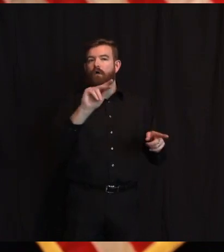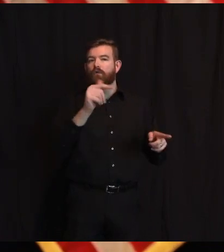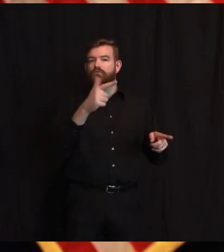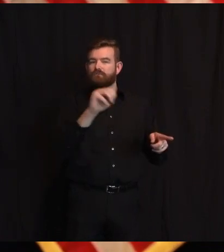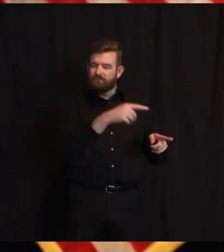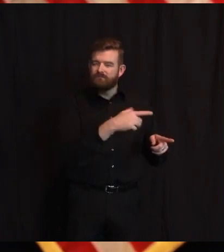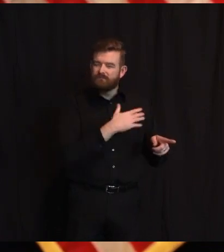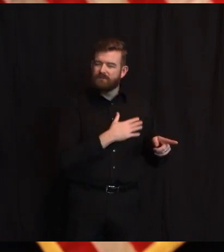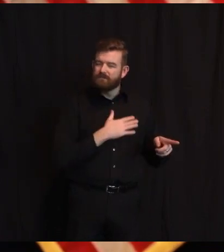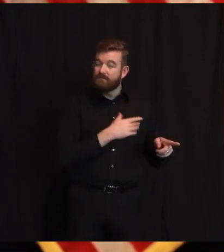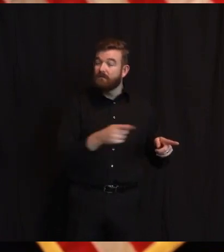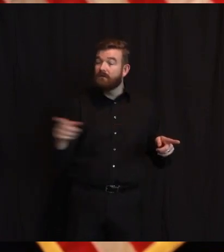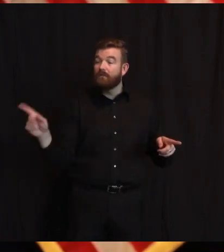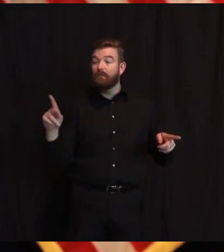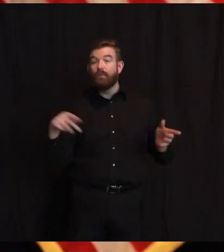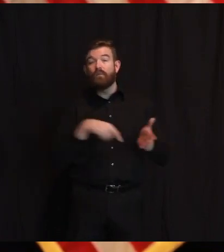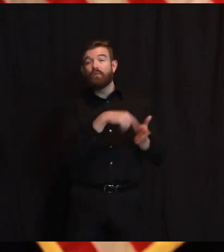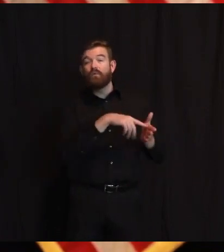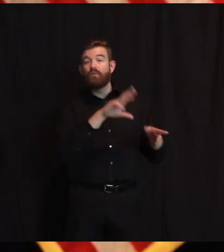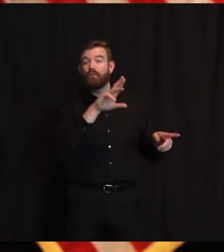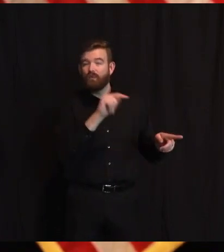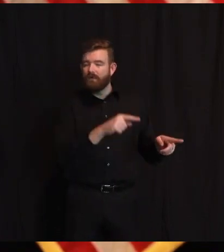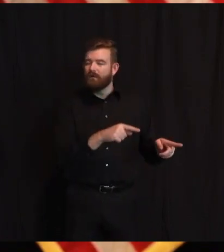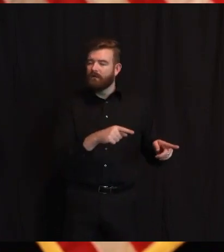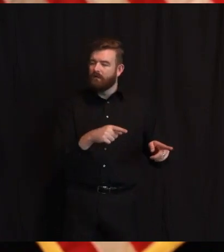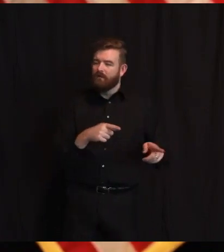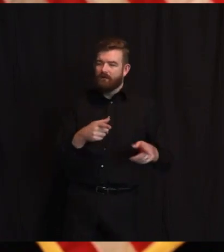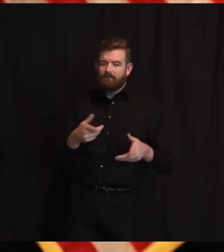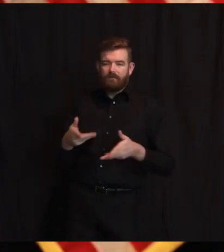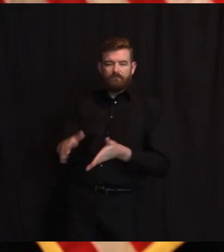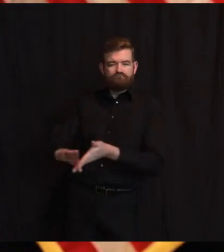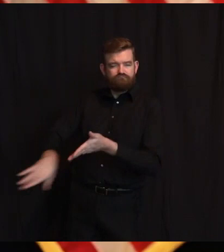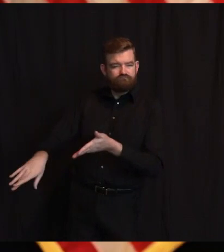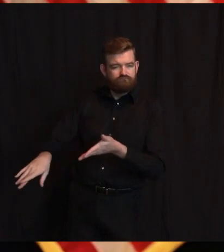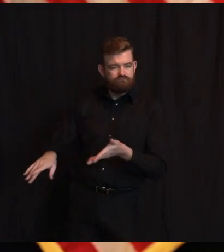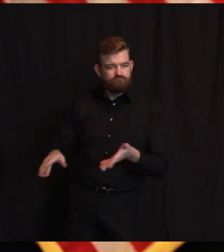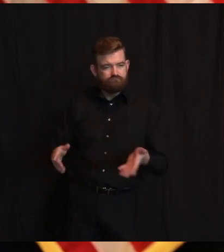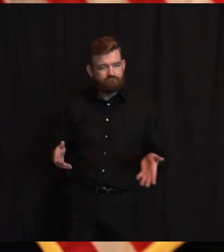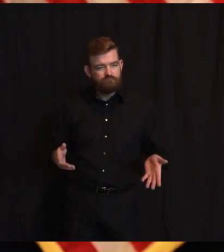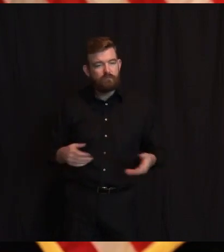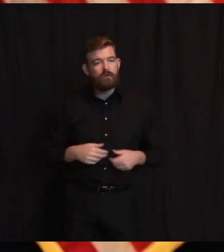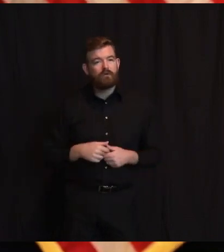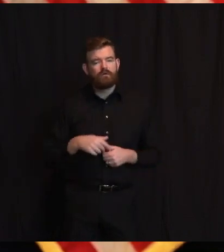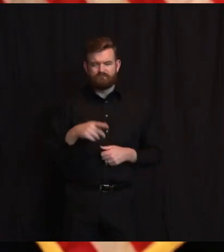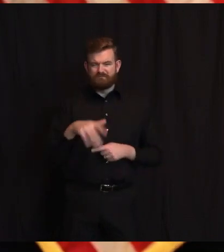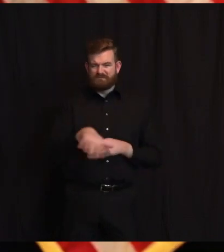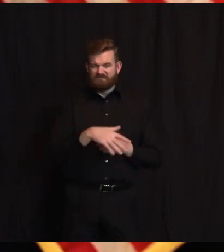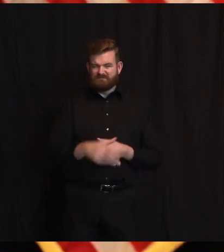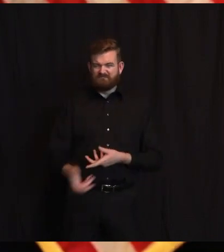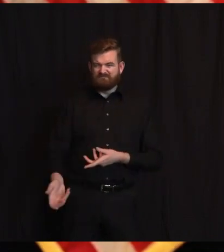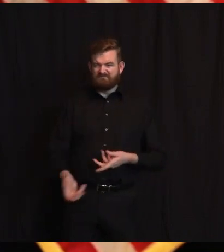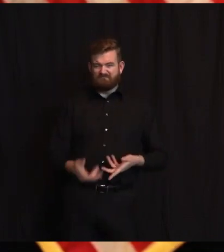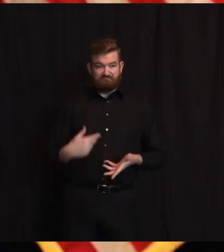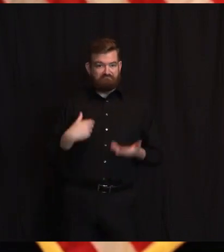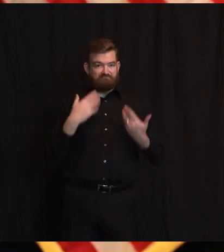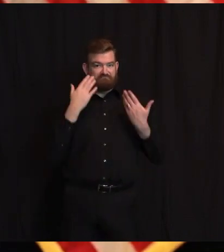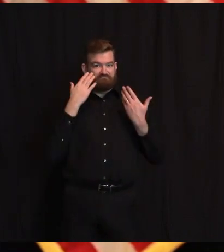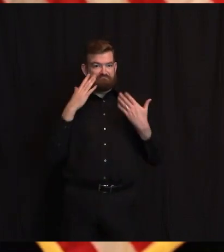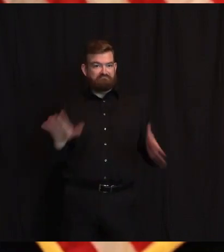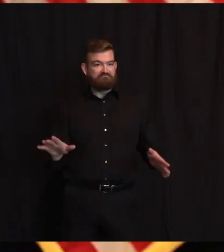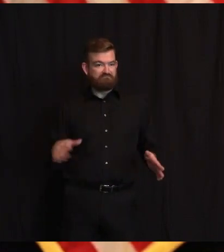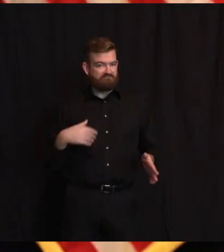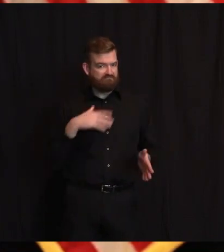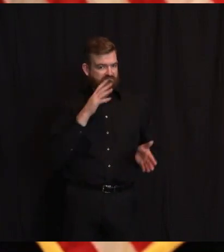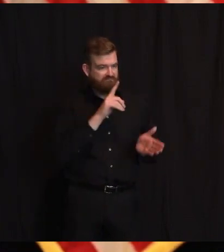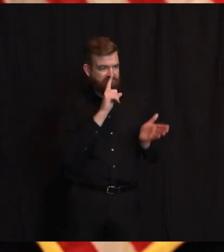any action on leaf blowers. But if there's anything on that to report, I will definitely come back to you. And on